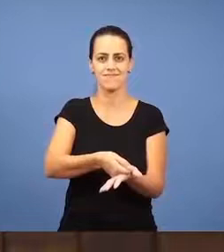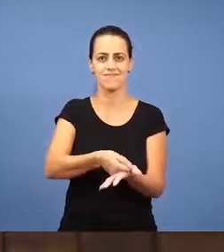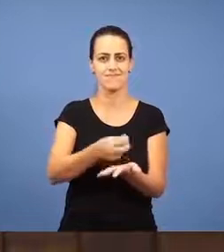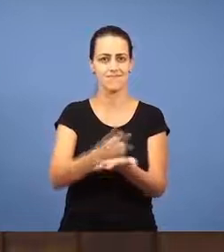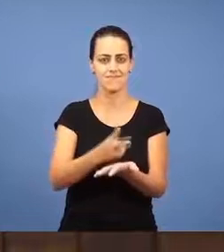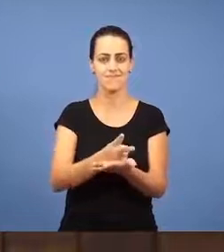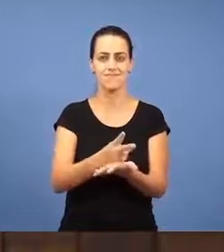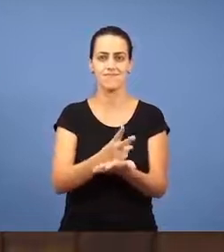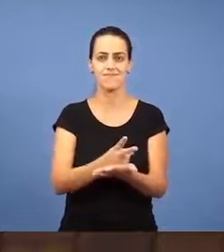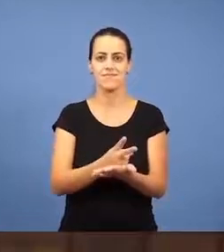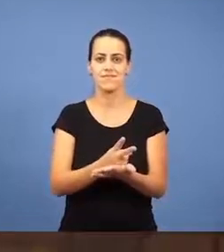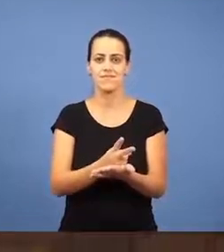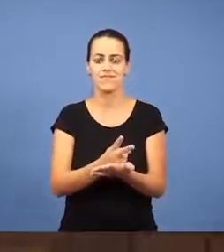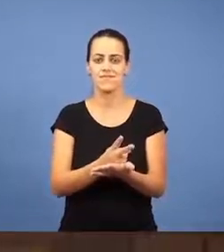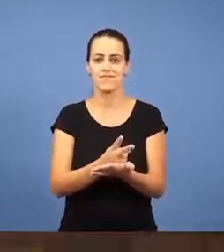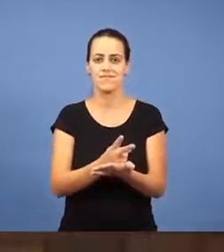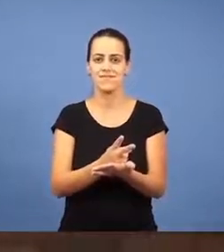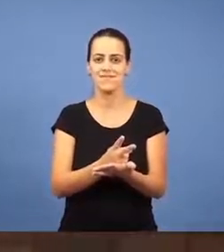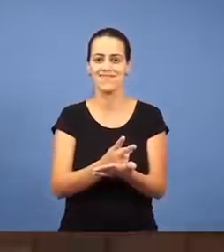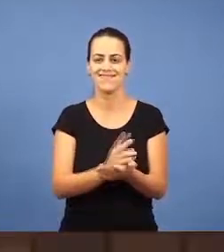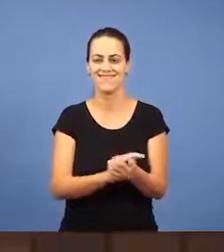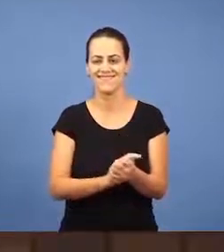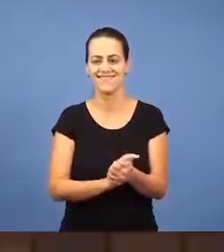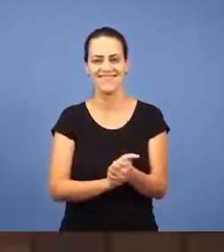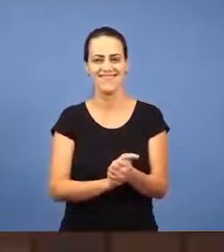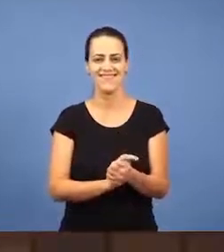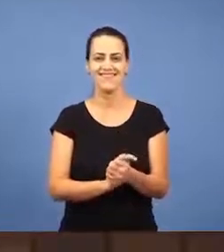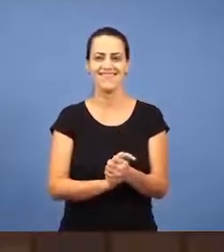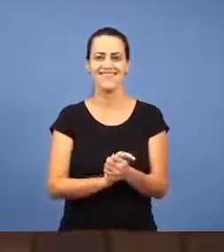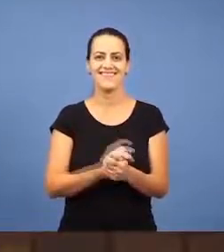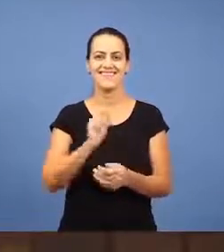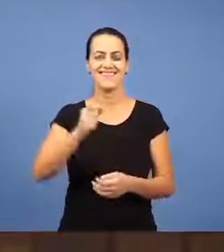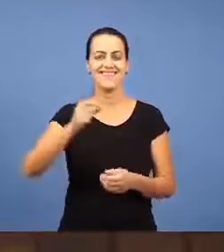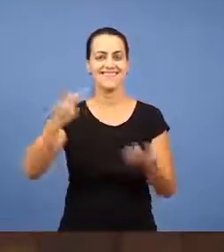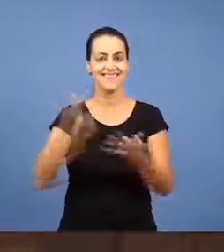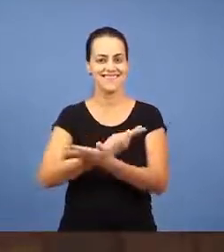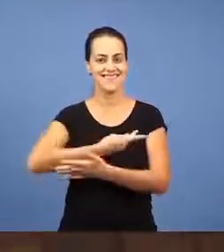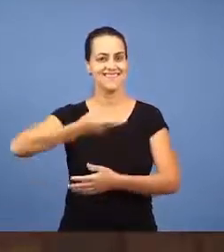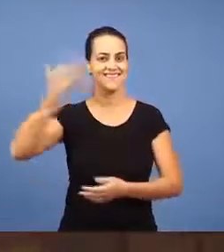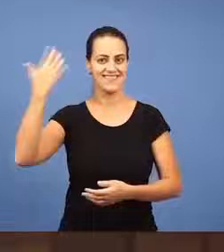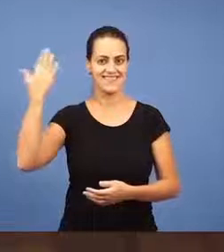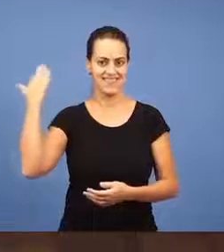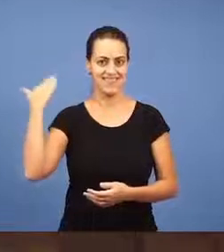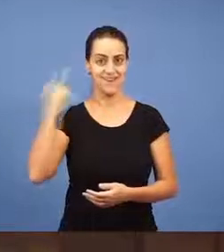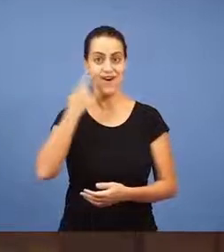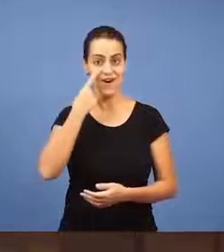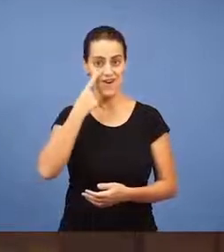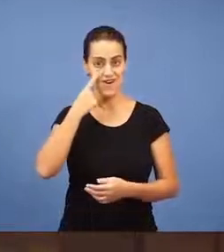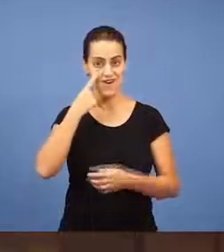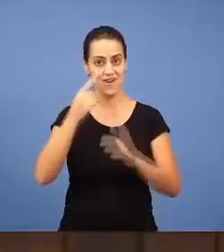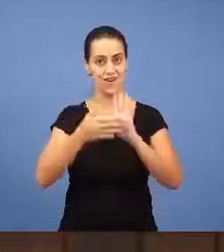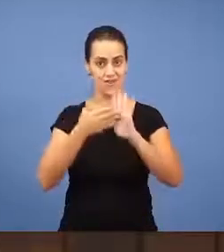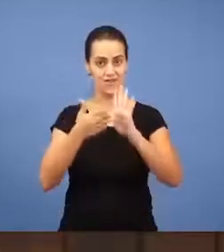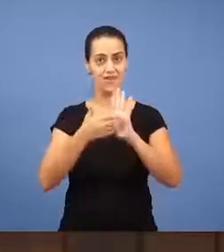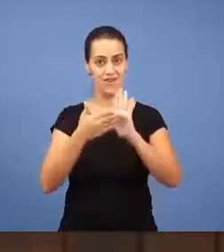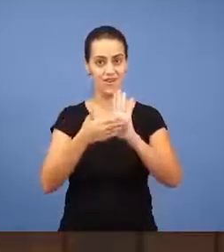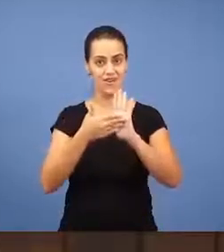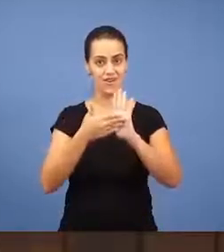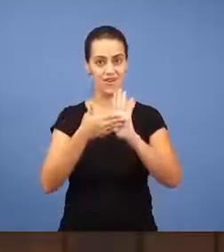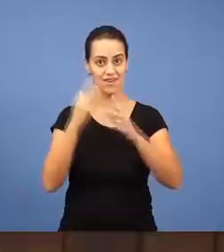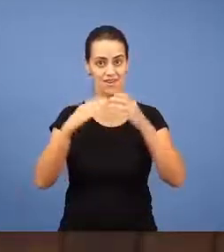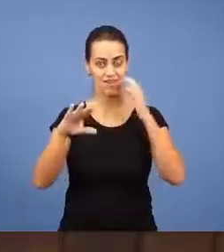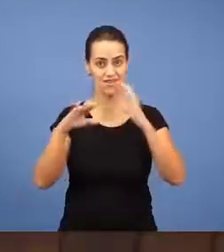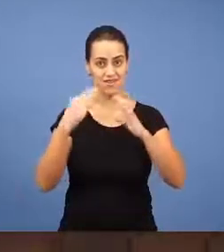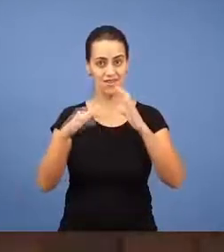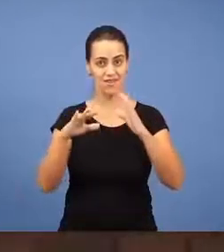established, and what happened in the past. See, my brethren, this song that's